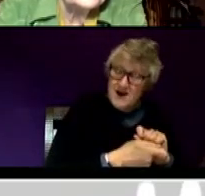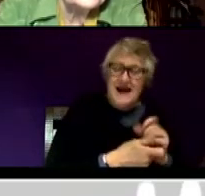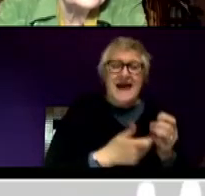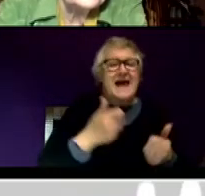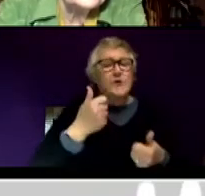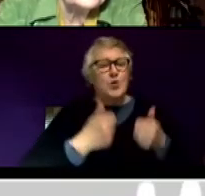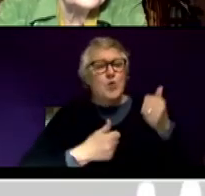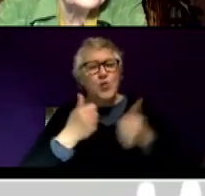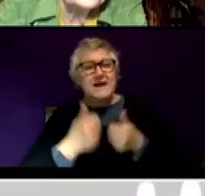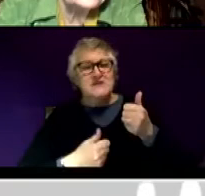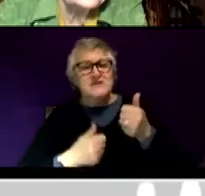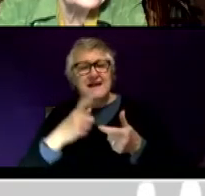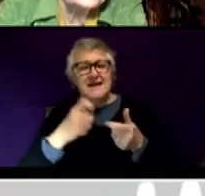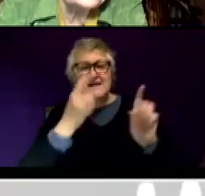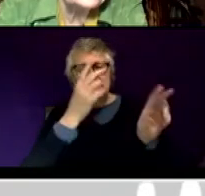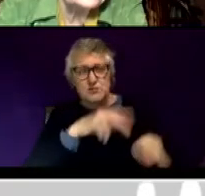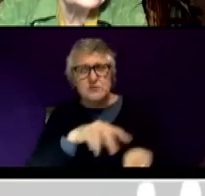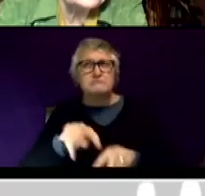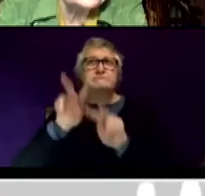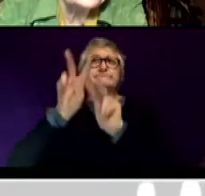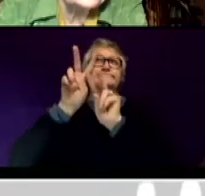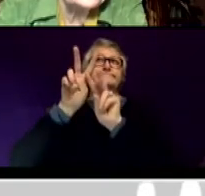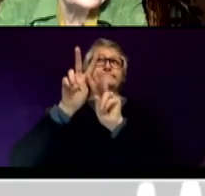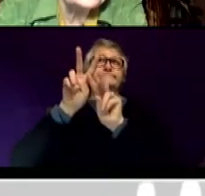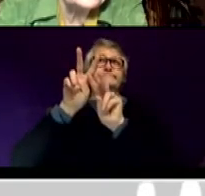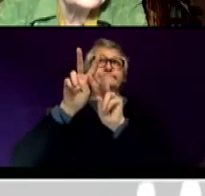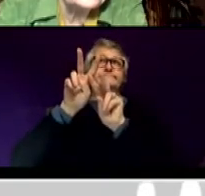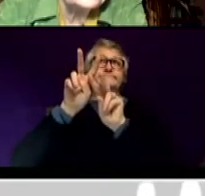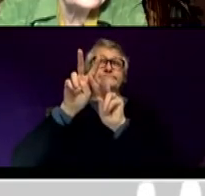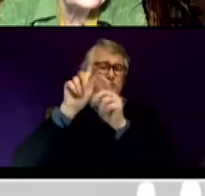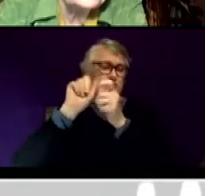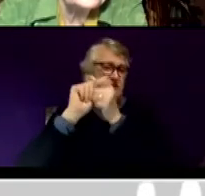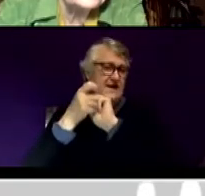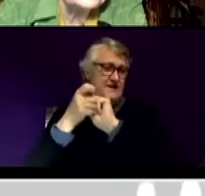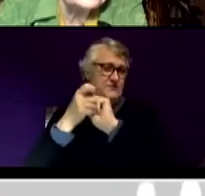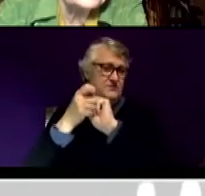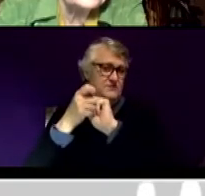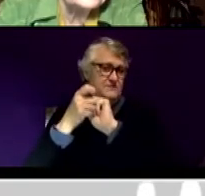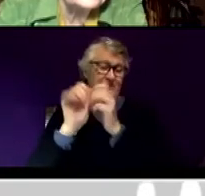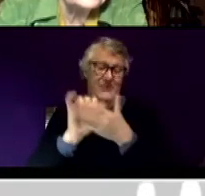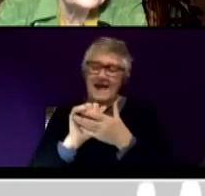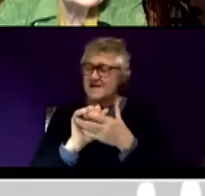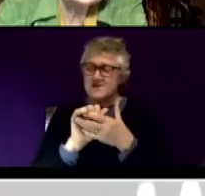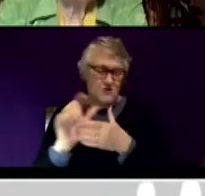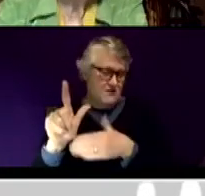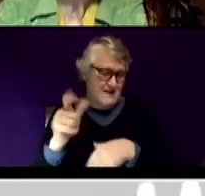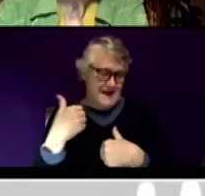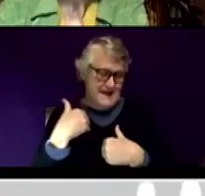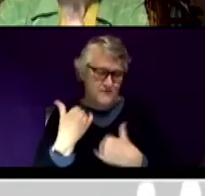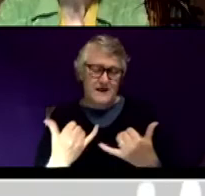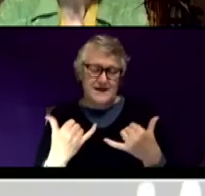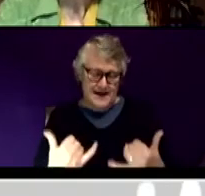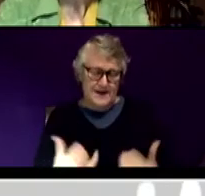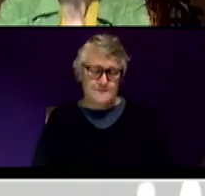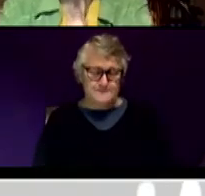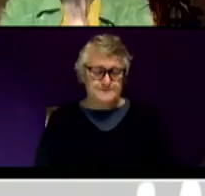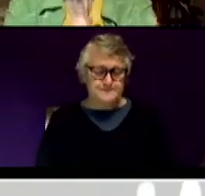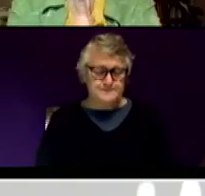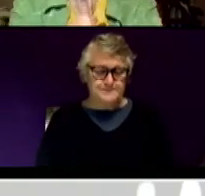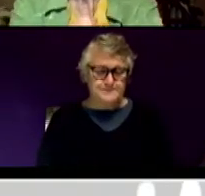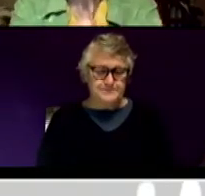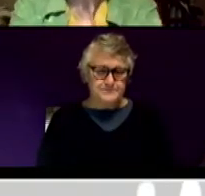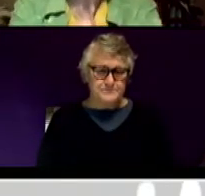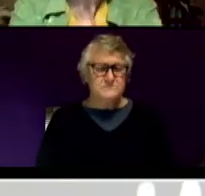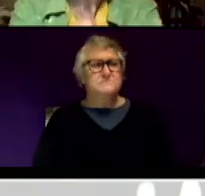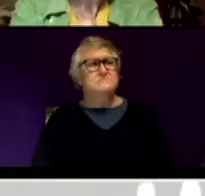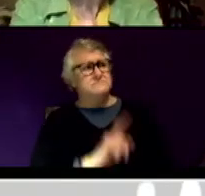body to change. And that's what I got right now. I appreciate that, Celeste, and that feeds